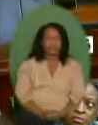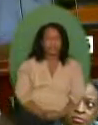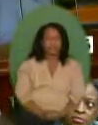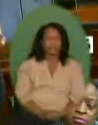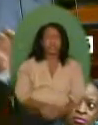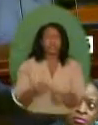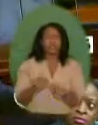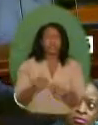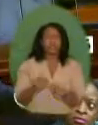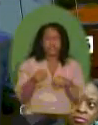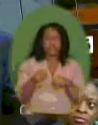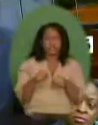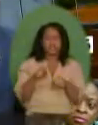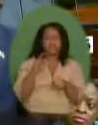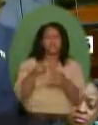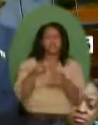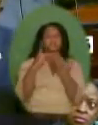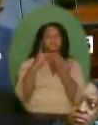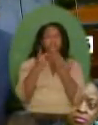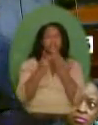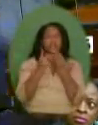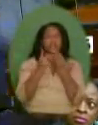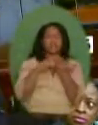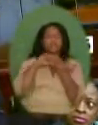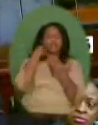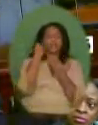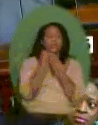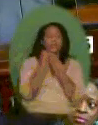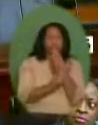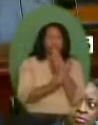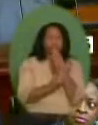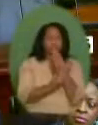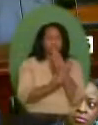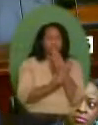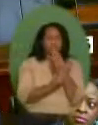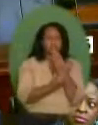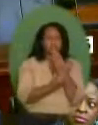In fact, this project of the waterfront development was a UNC initiative.